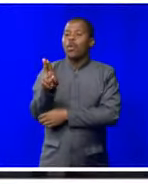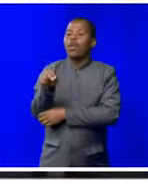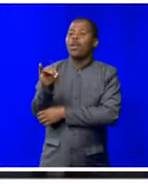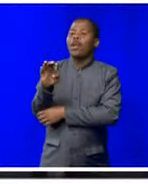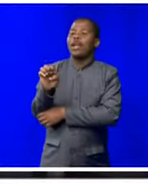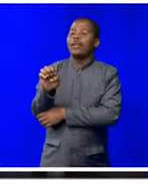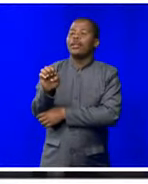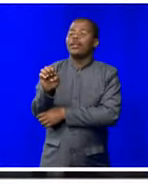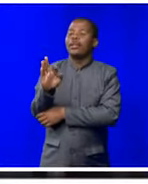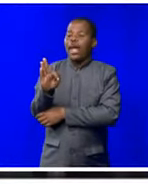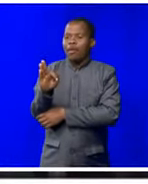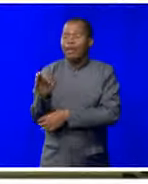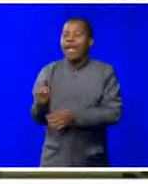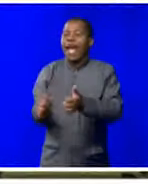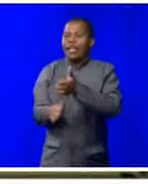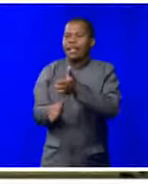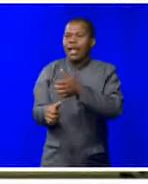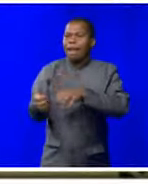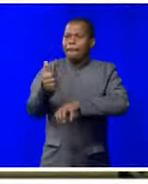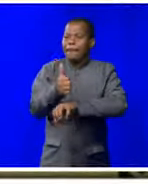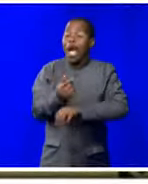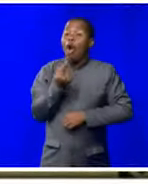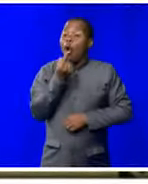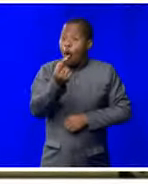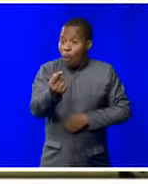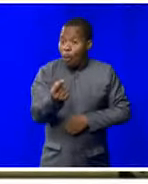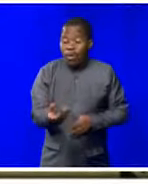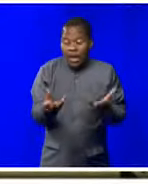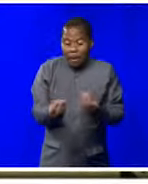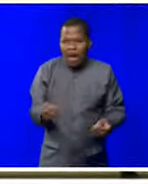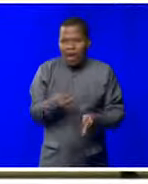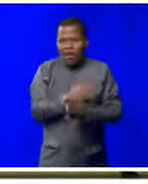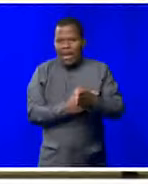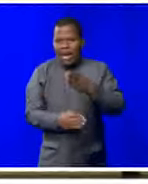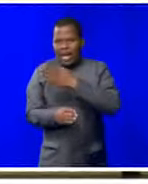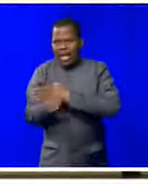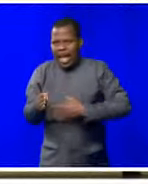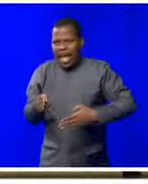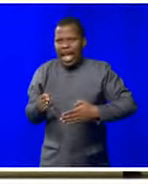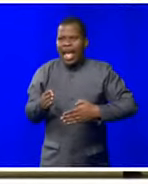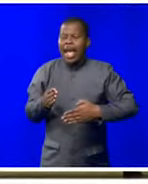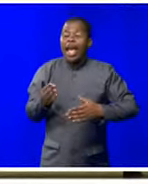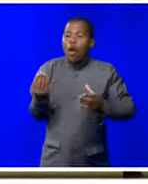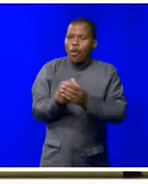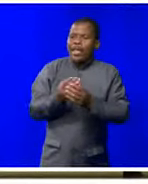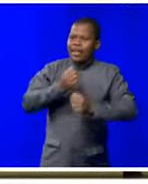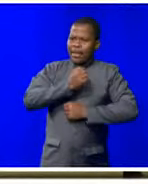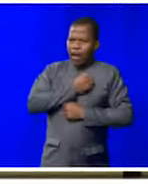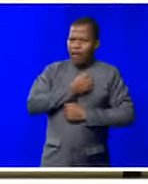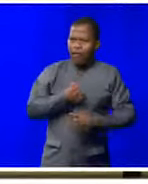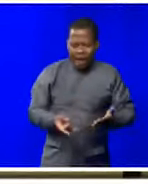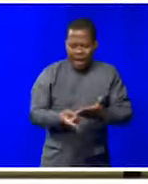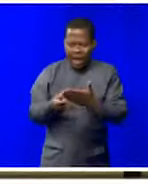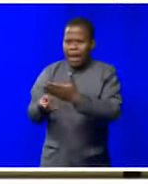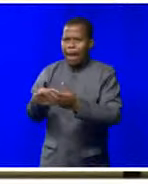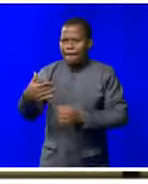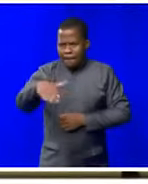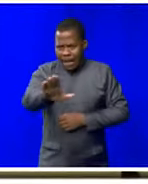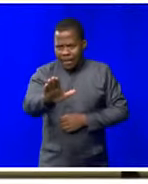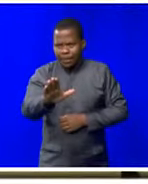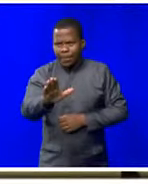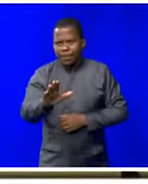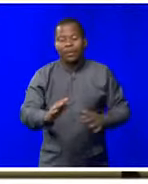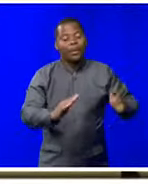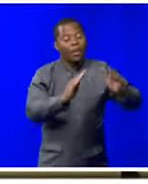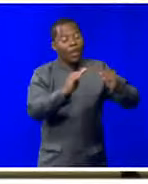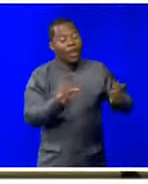need their support and love. We have been working with the Ministry of Education. The Minister of Finance was very kind to